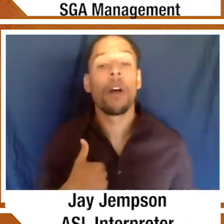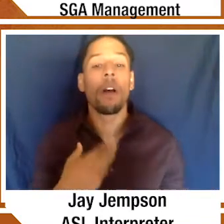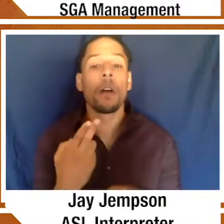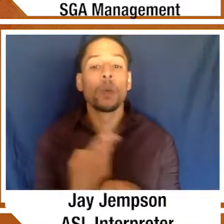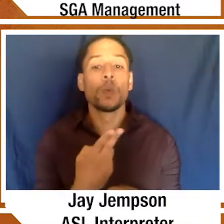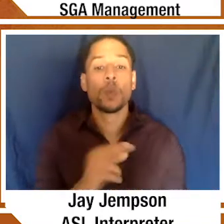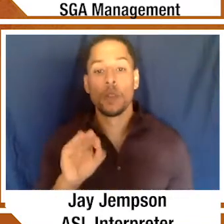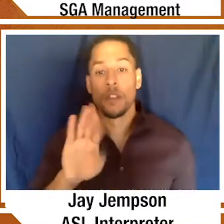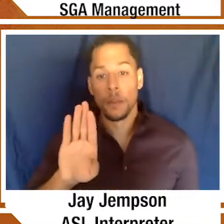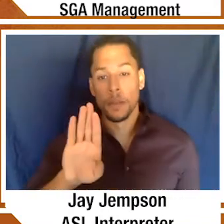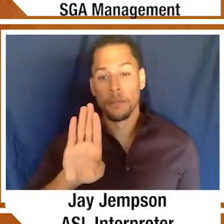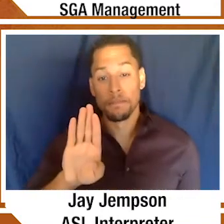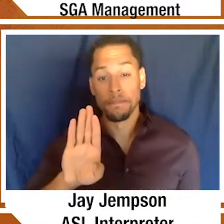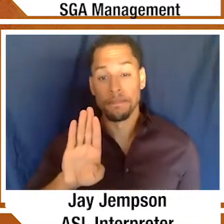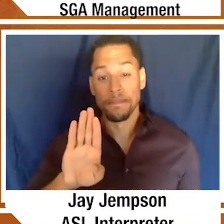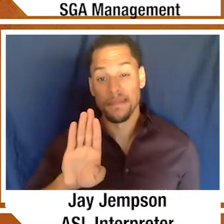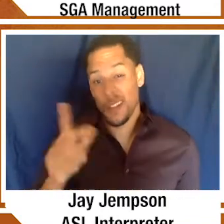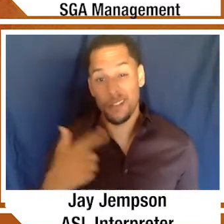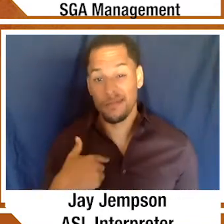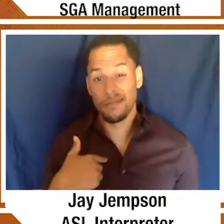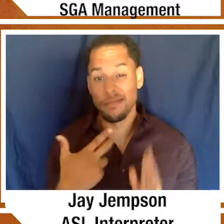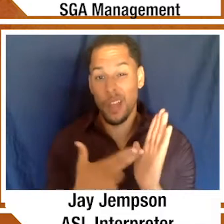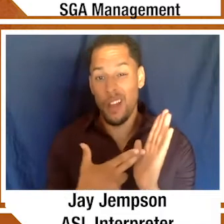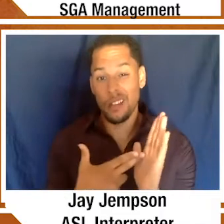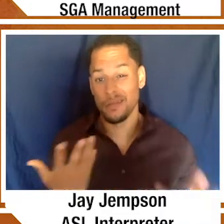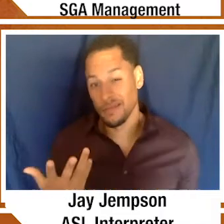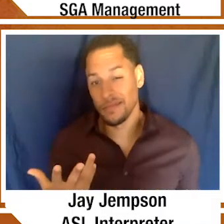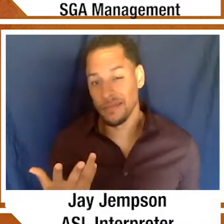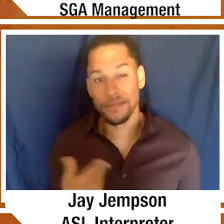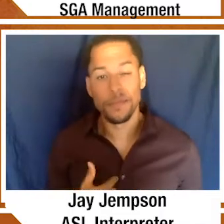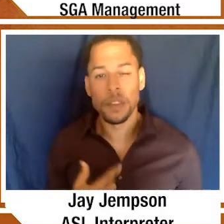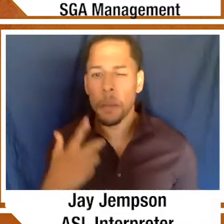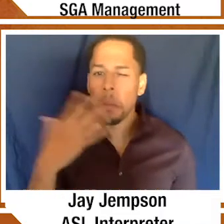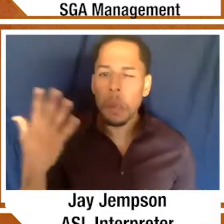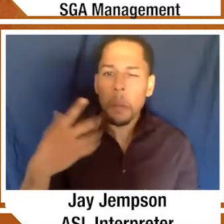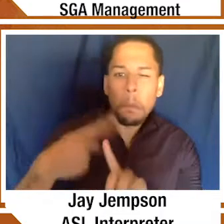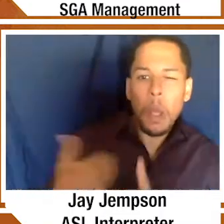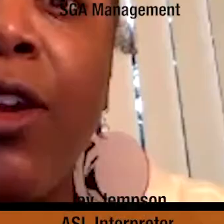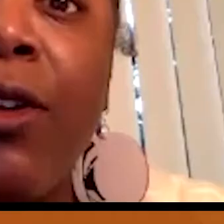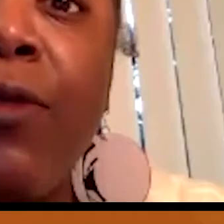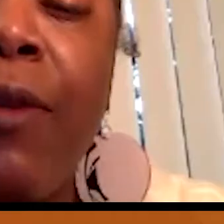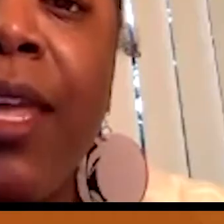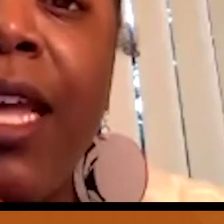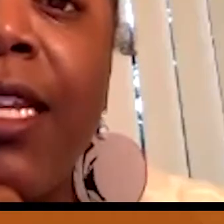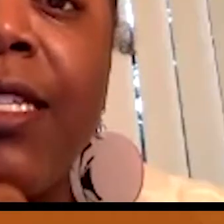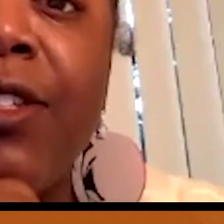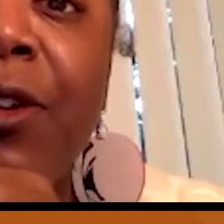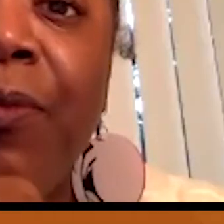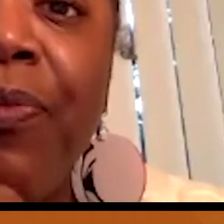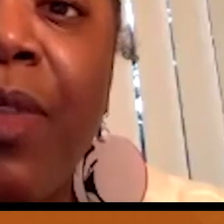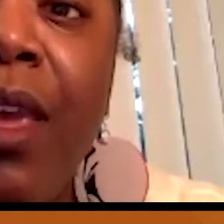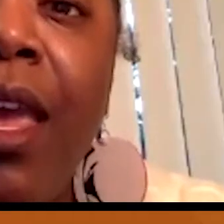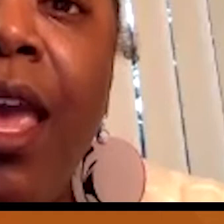So there you go. And probably a month ago, I received a mailer from the Kennedy